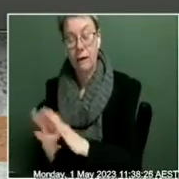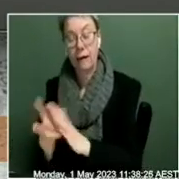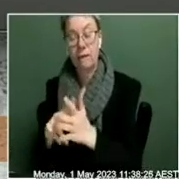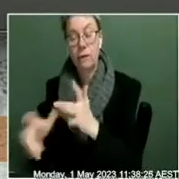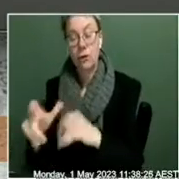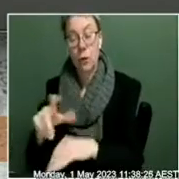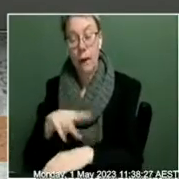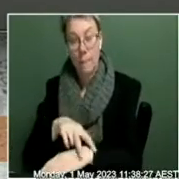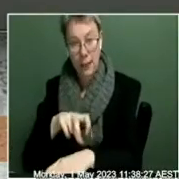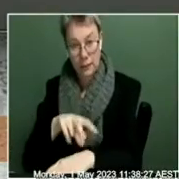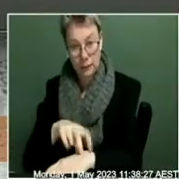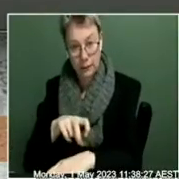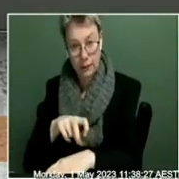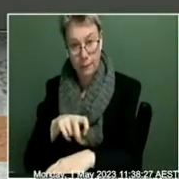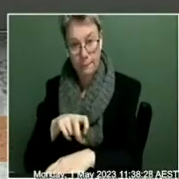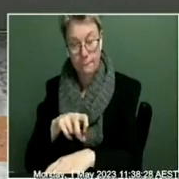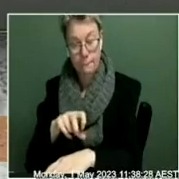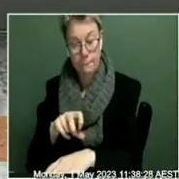the